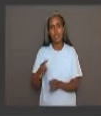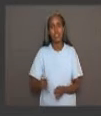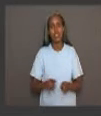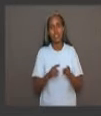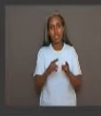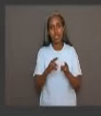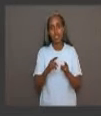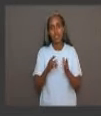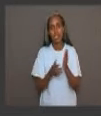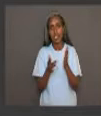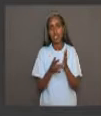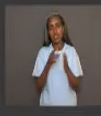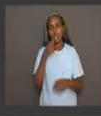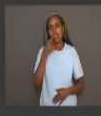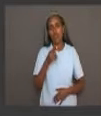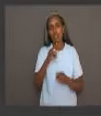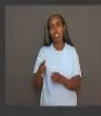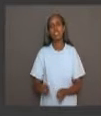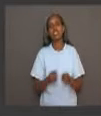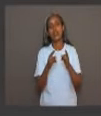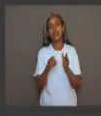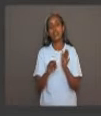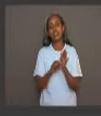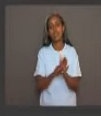called systematic sampling.